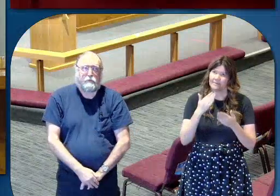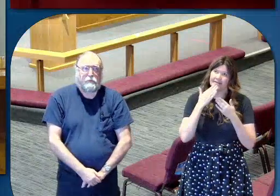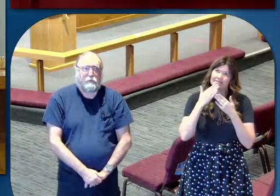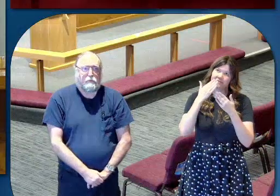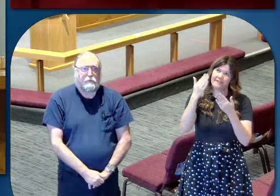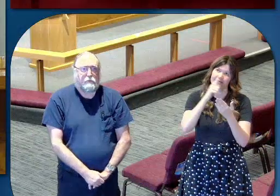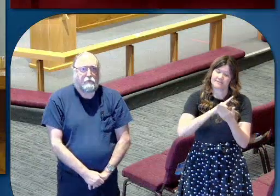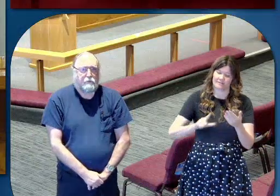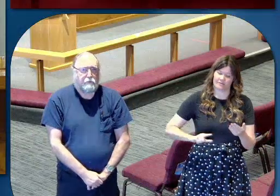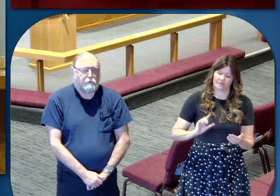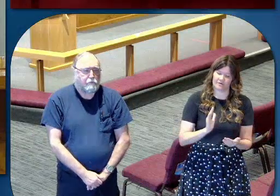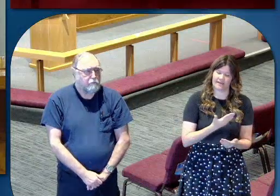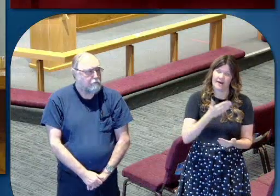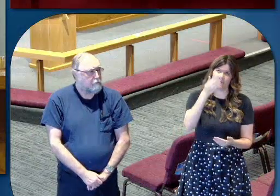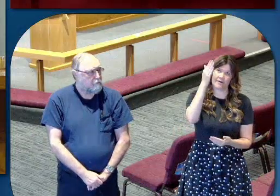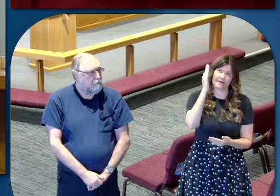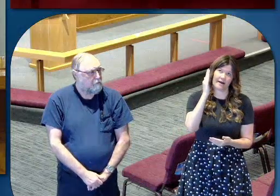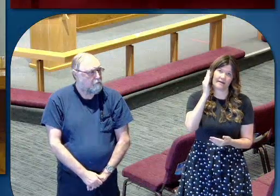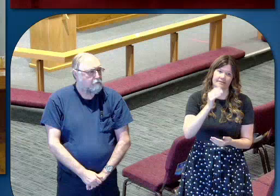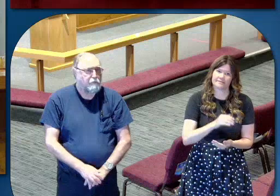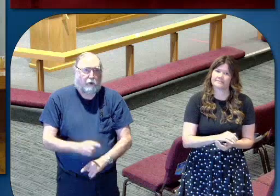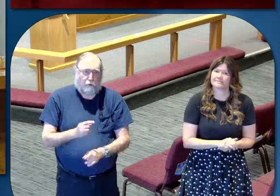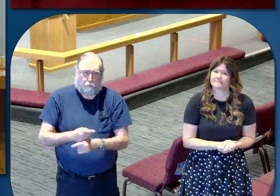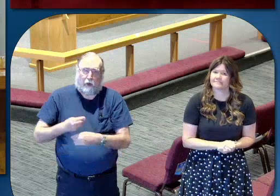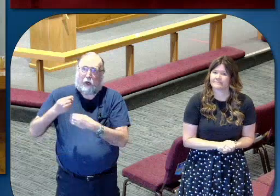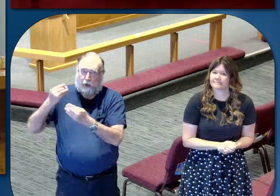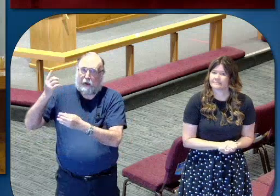the Lord our God.